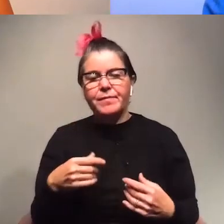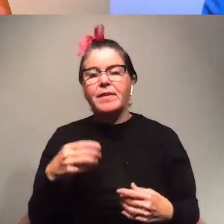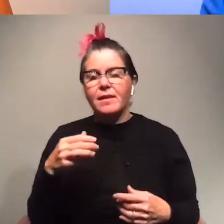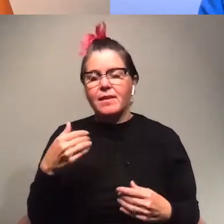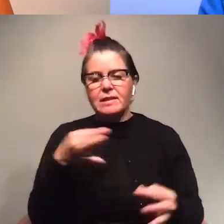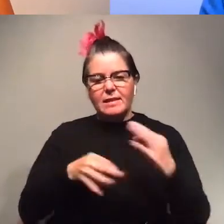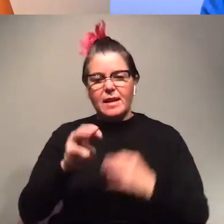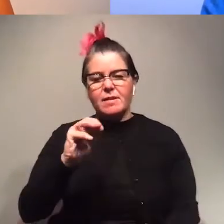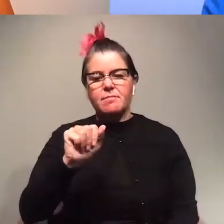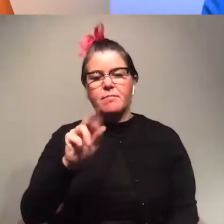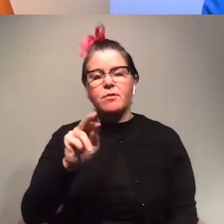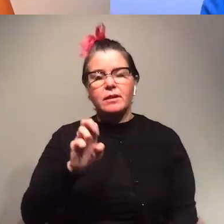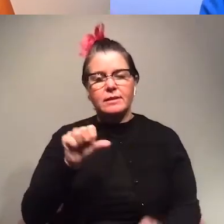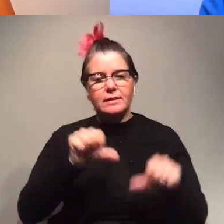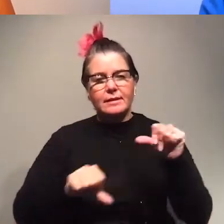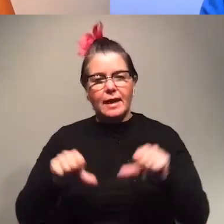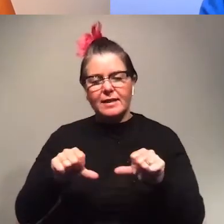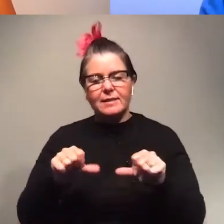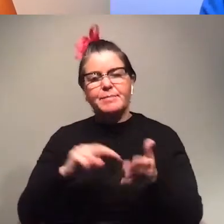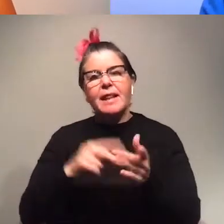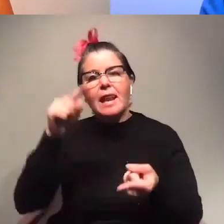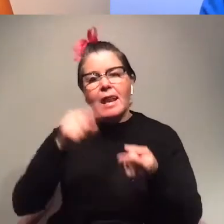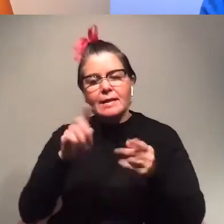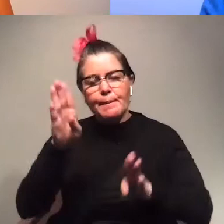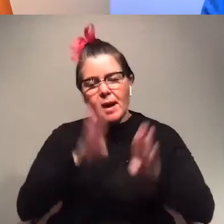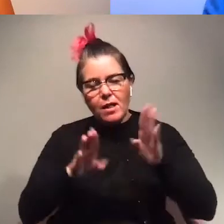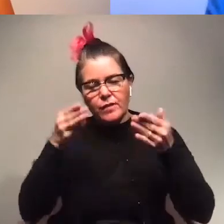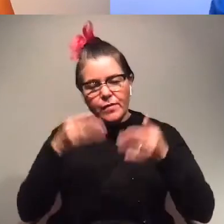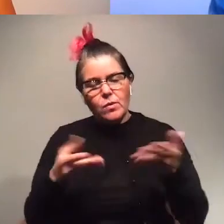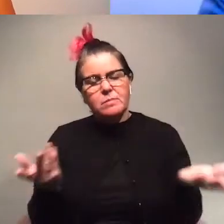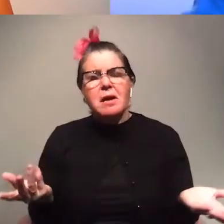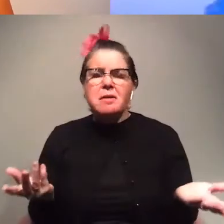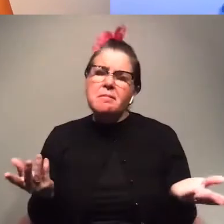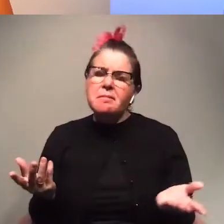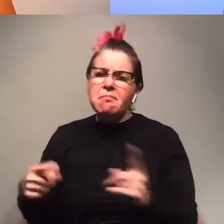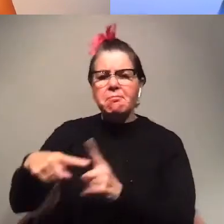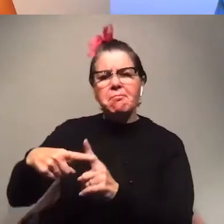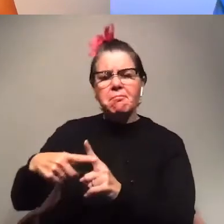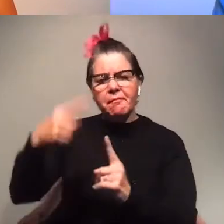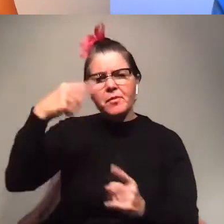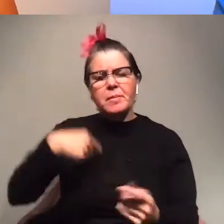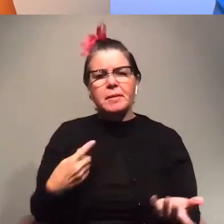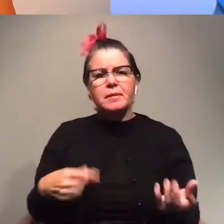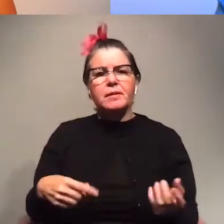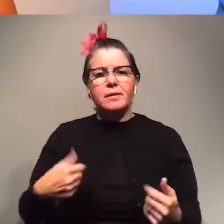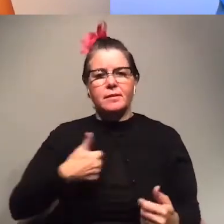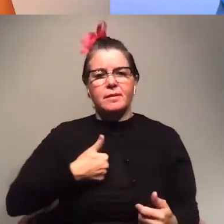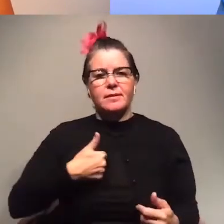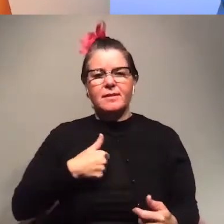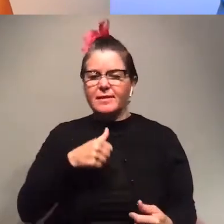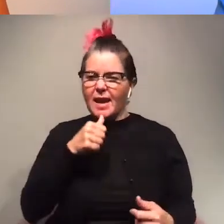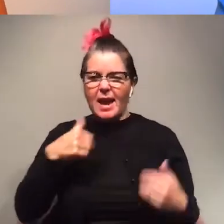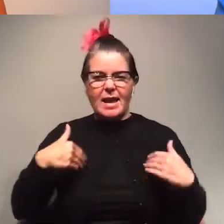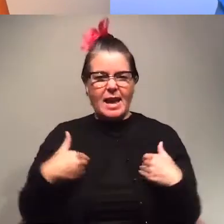it was a little less bio focused. But I think that was good for me because I realized I'm not like a creature person. Like